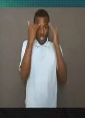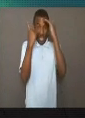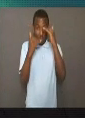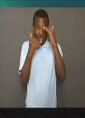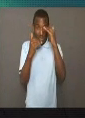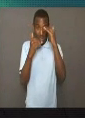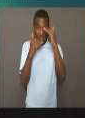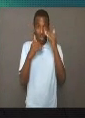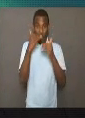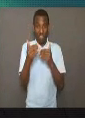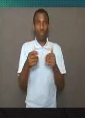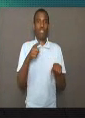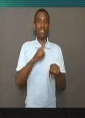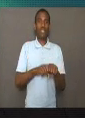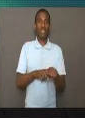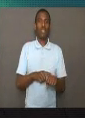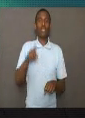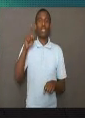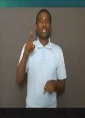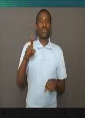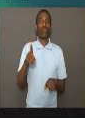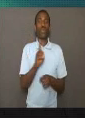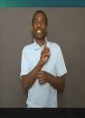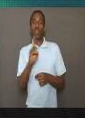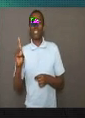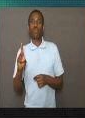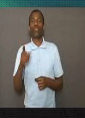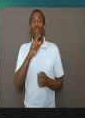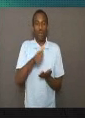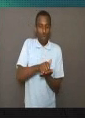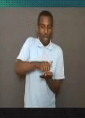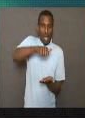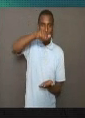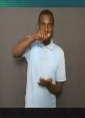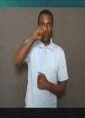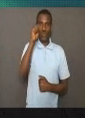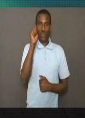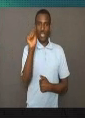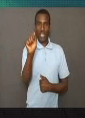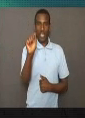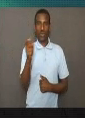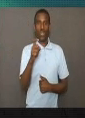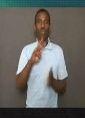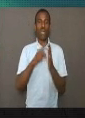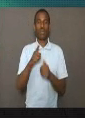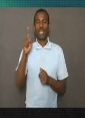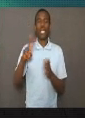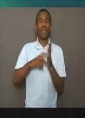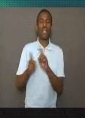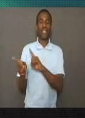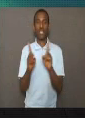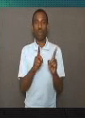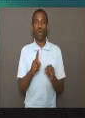displacement is the amplitude A, which means that